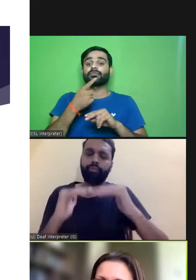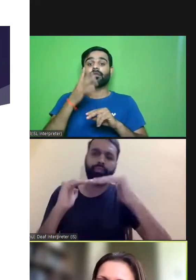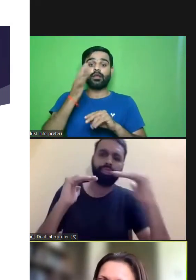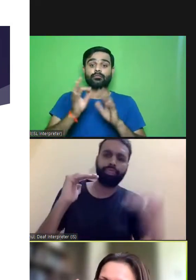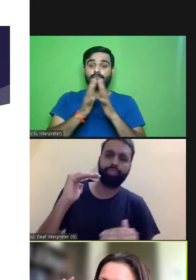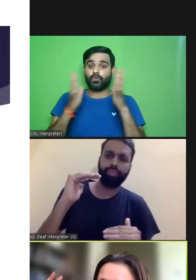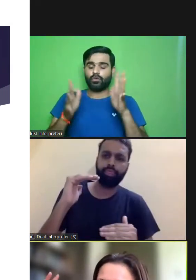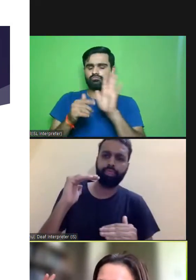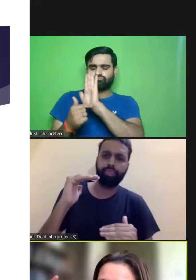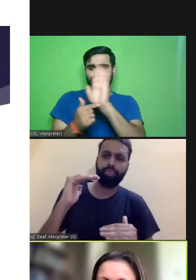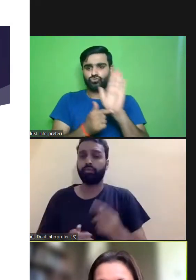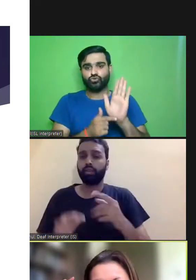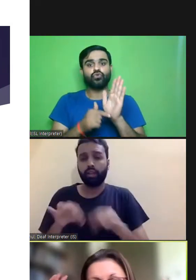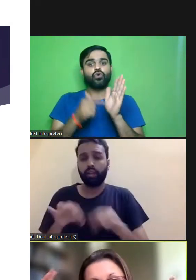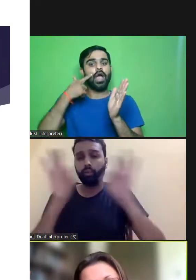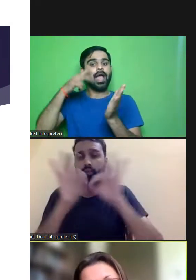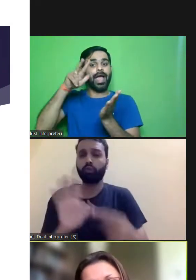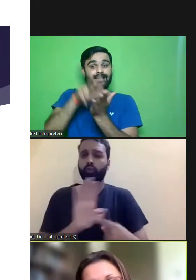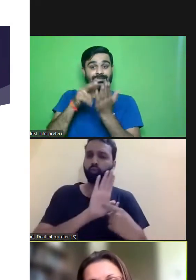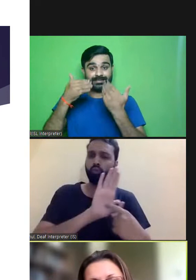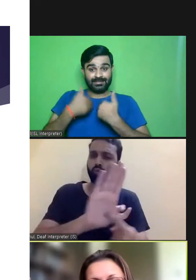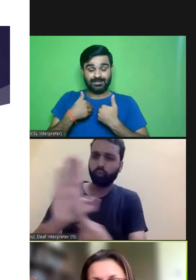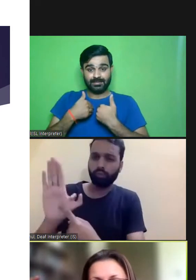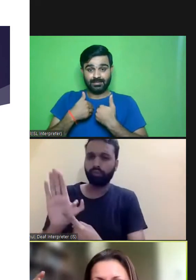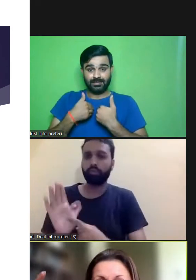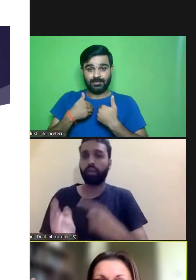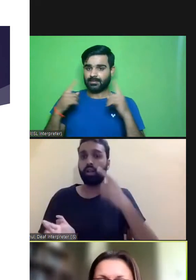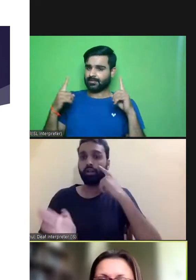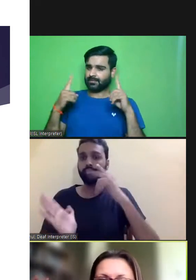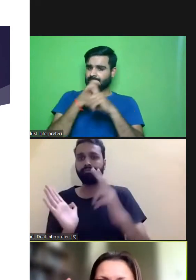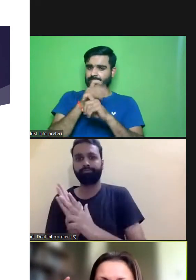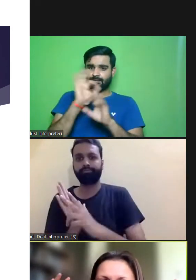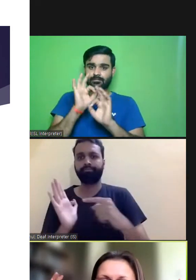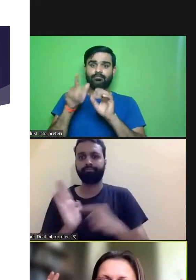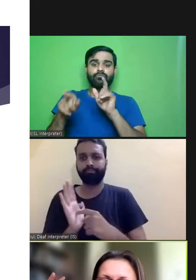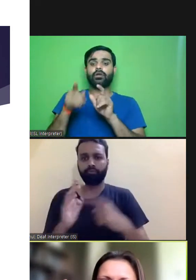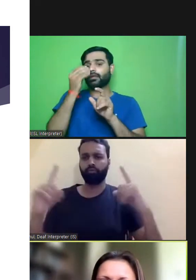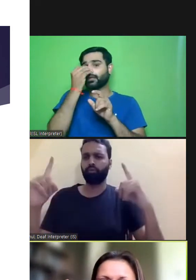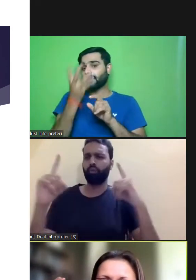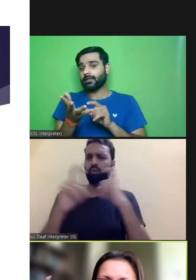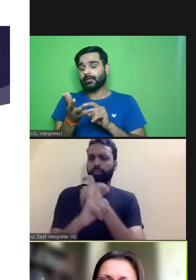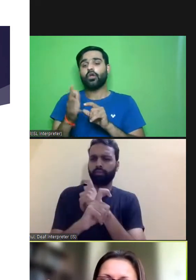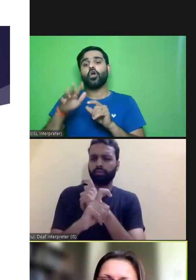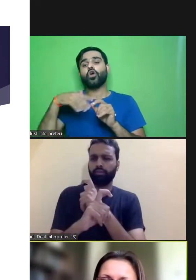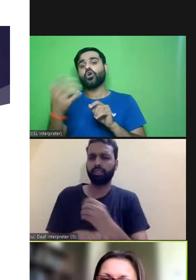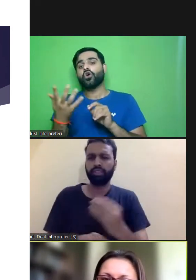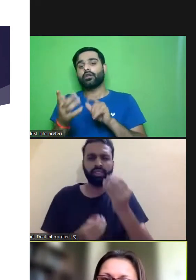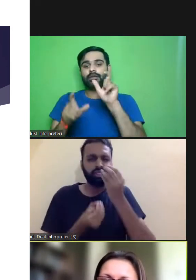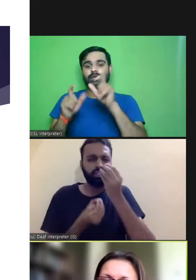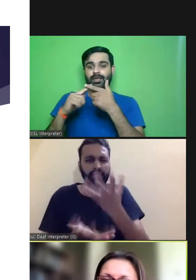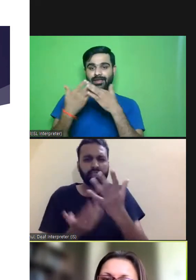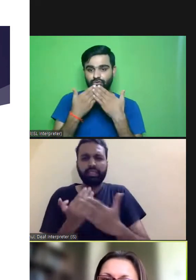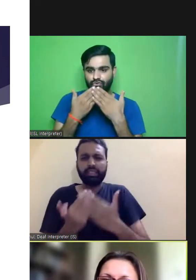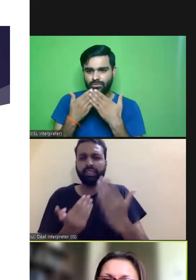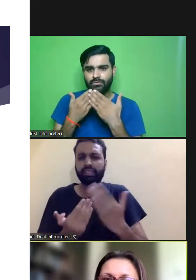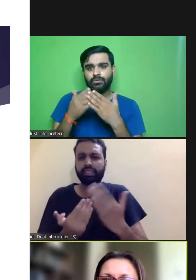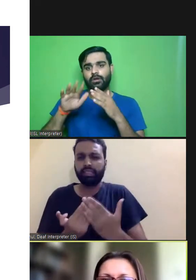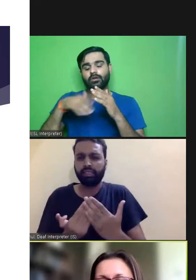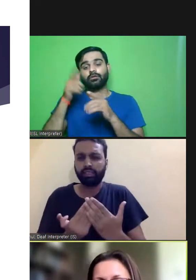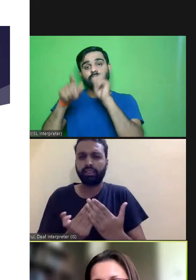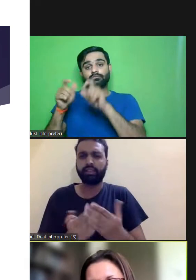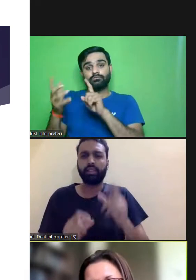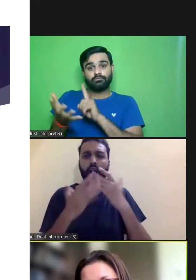recognize that multidimensional poverty, it's not only this complex figure or this complex situation, but it's also that you